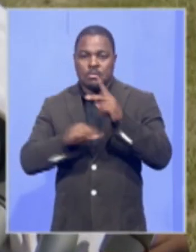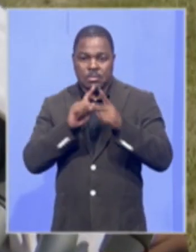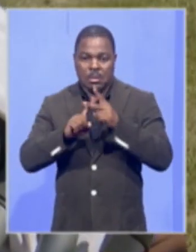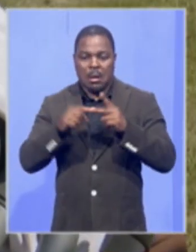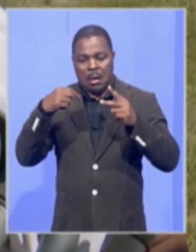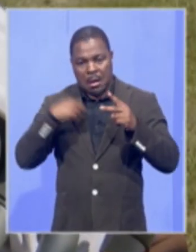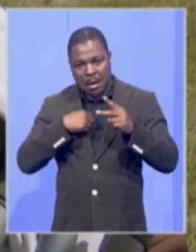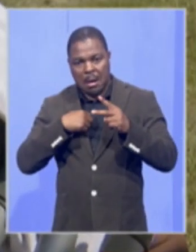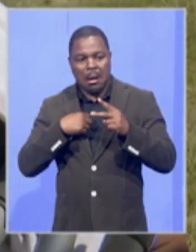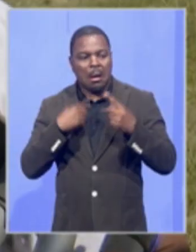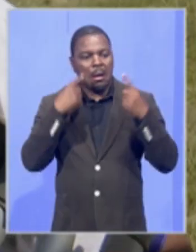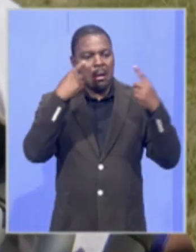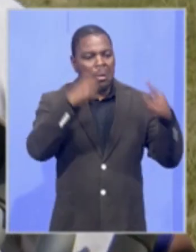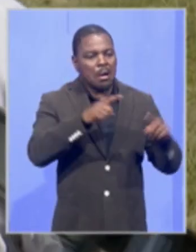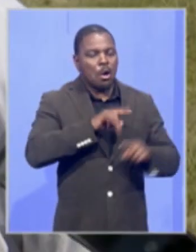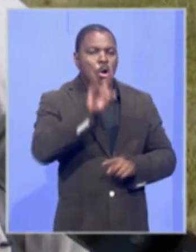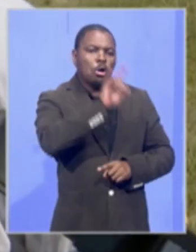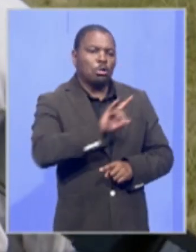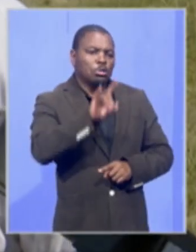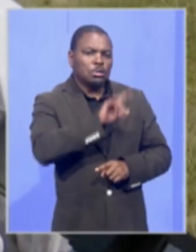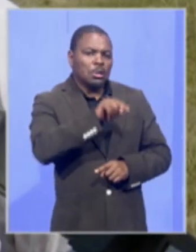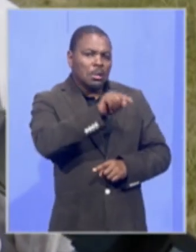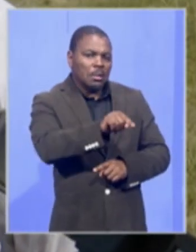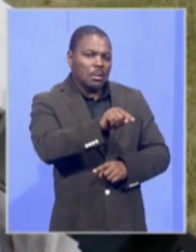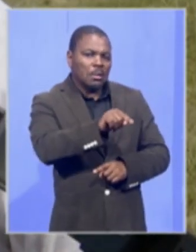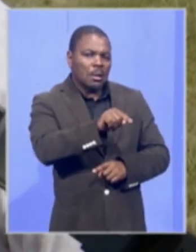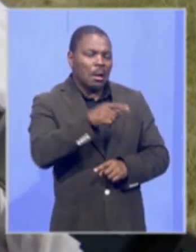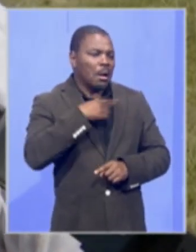fihla komponeng ula ka fela